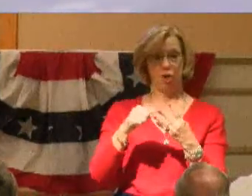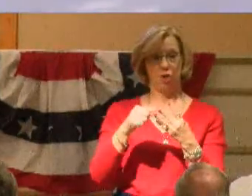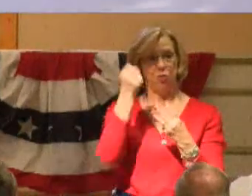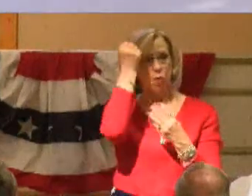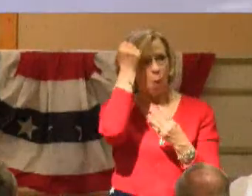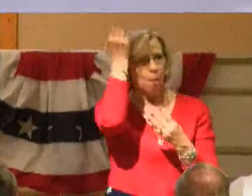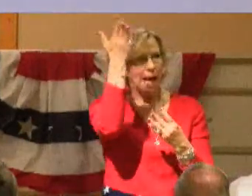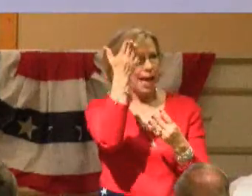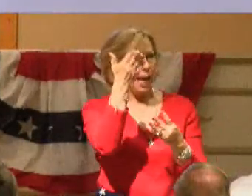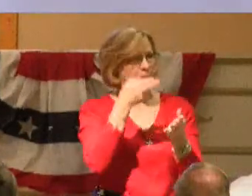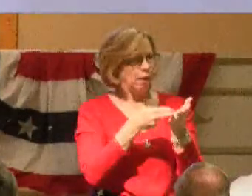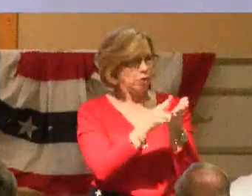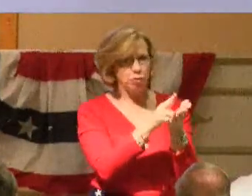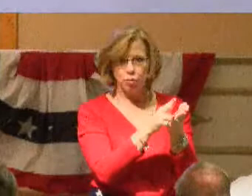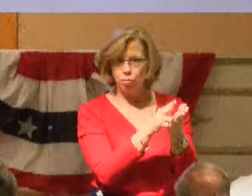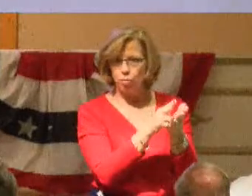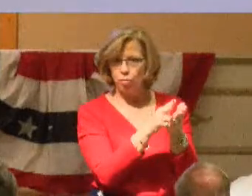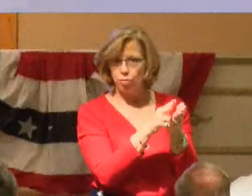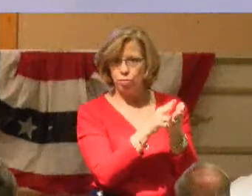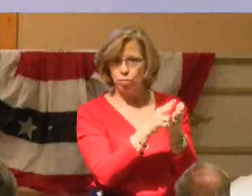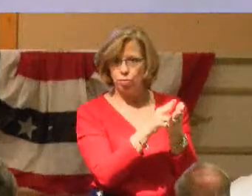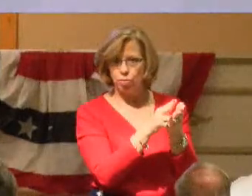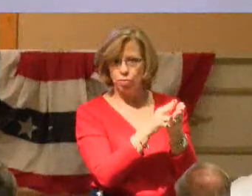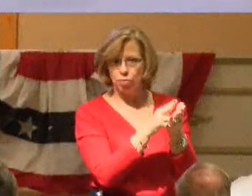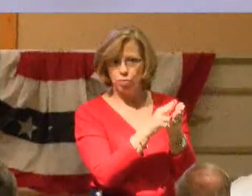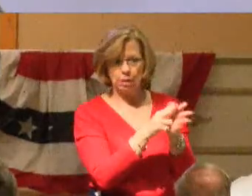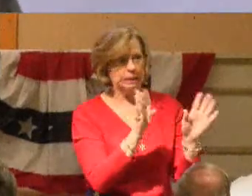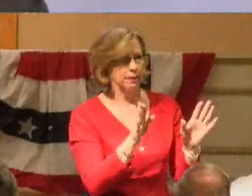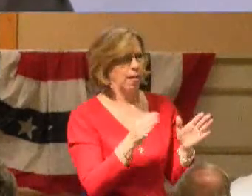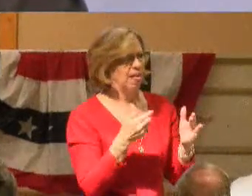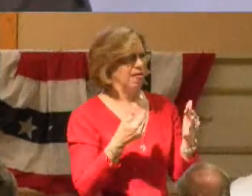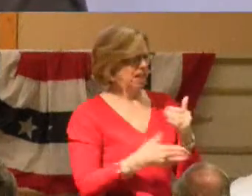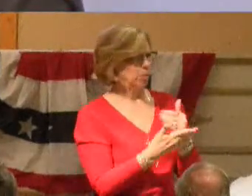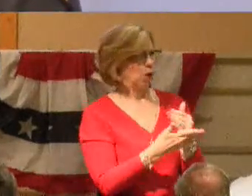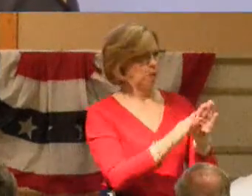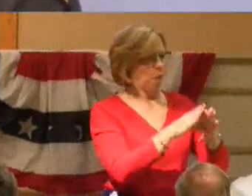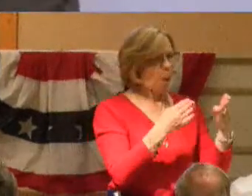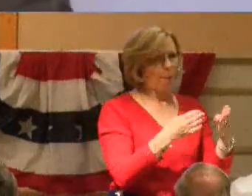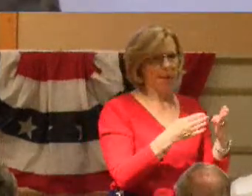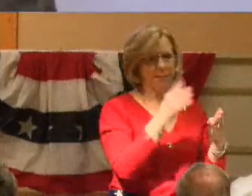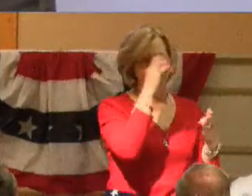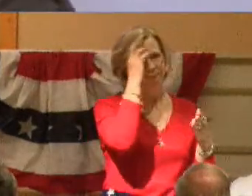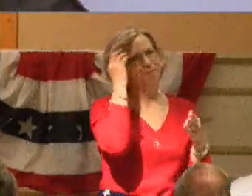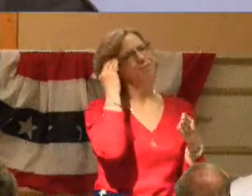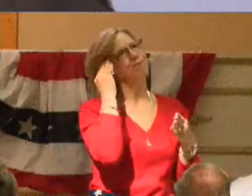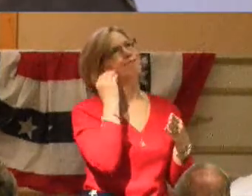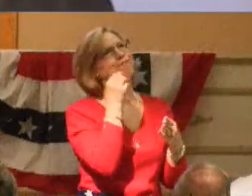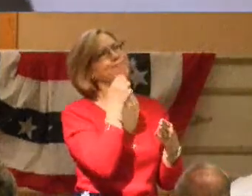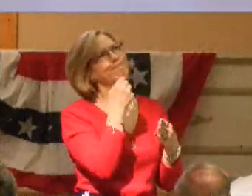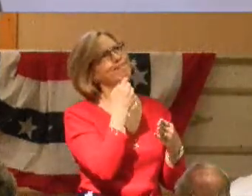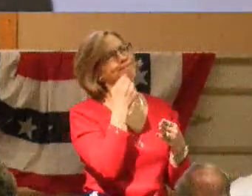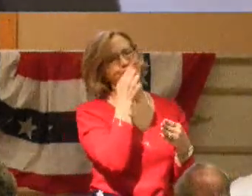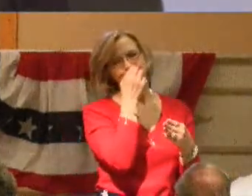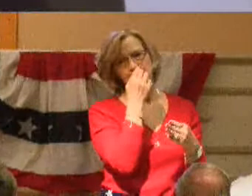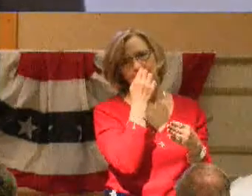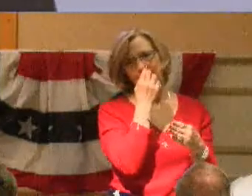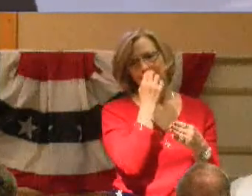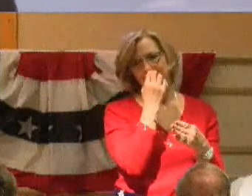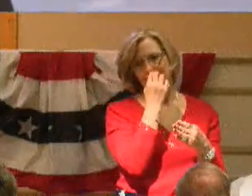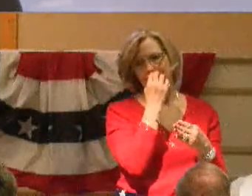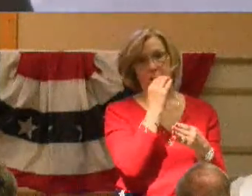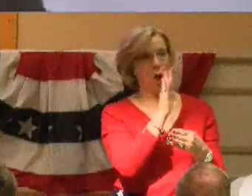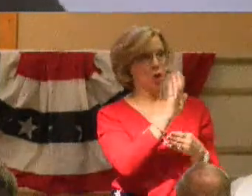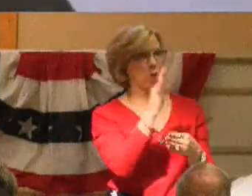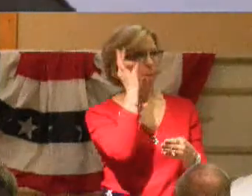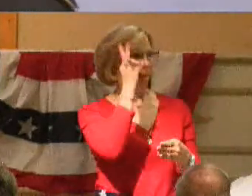I read to you in opening up this sermon this morning. So simply this, by the way, your